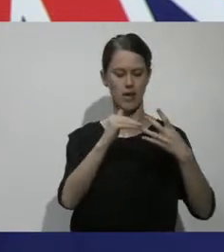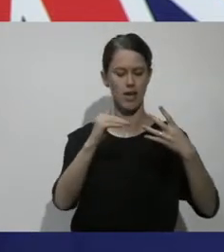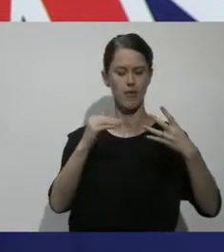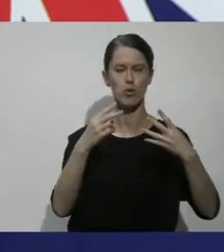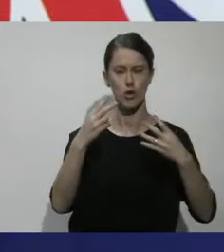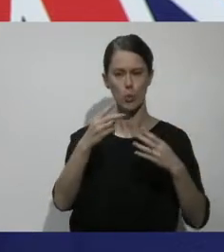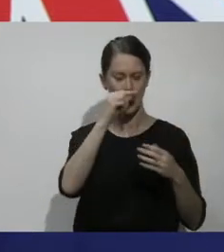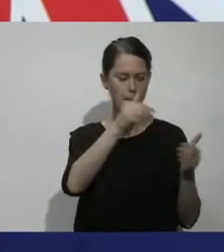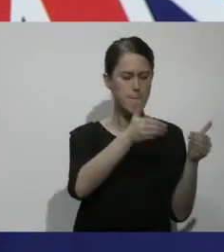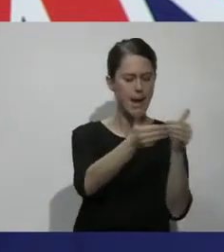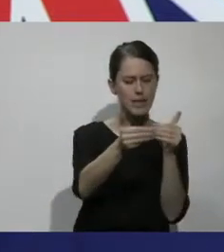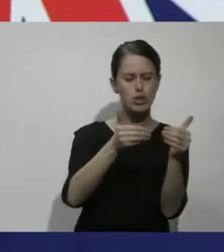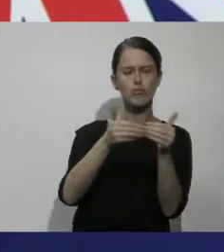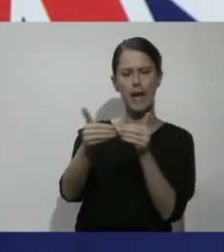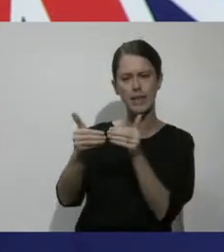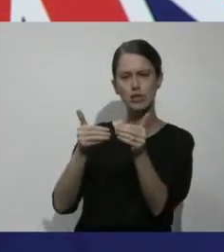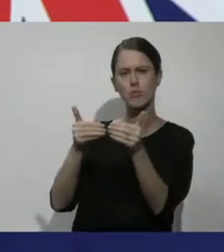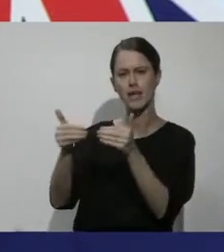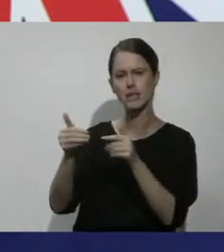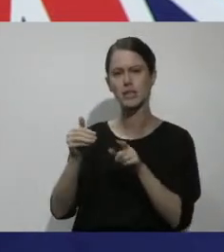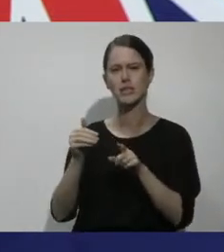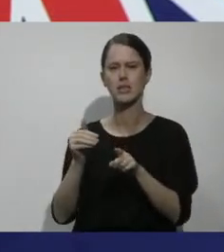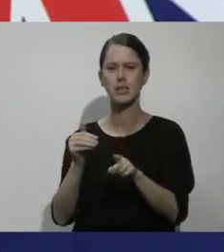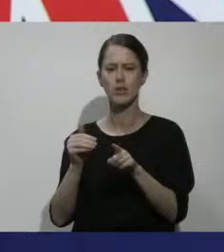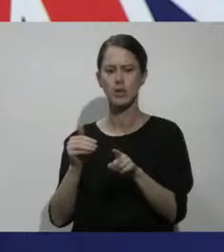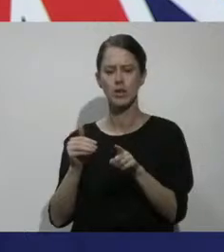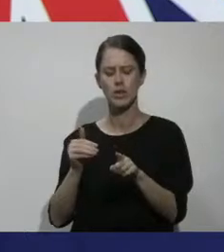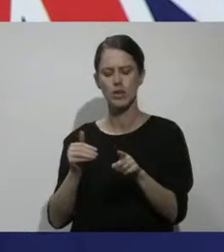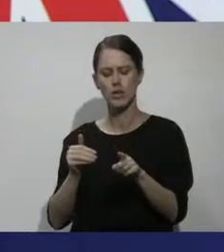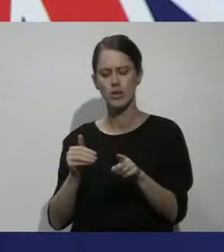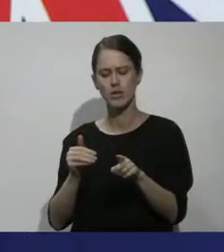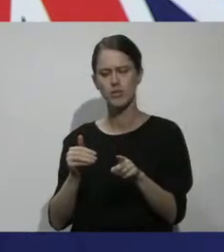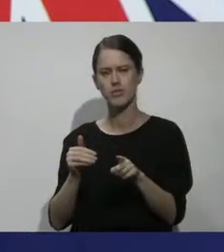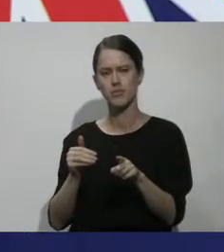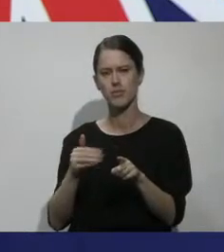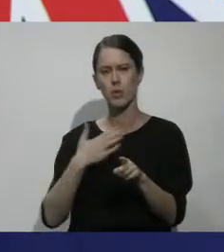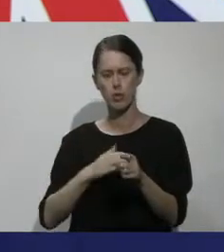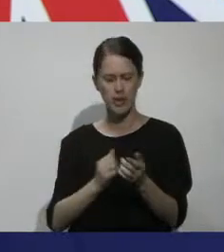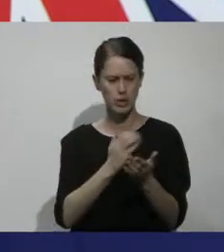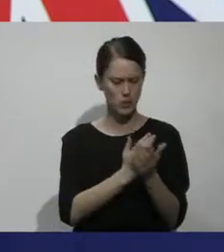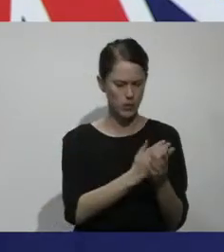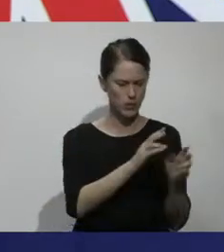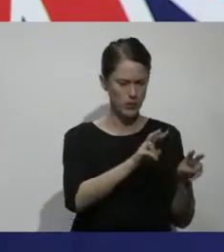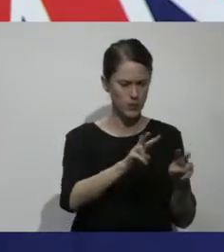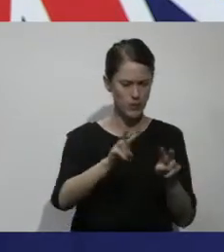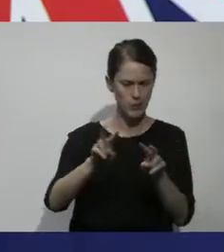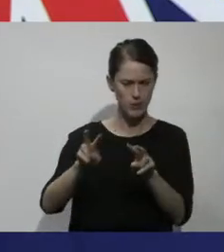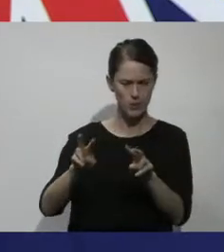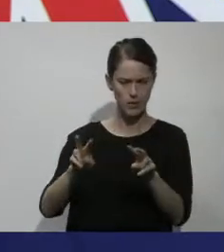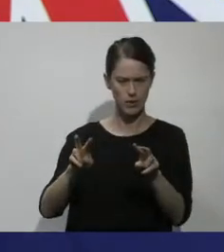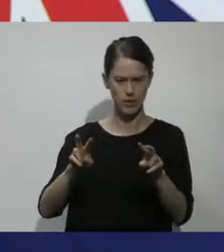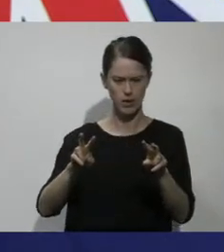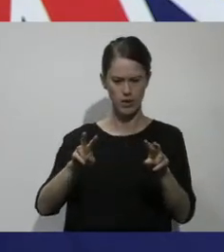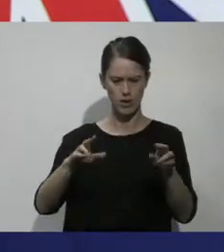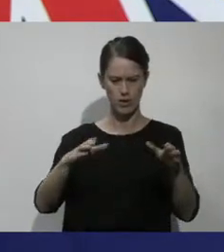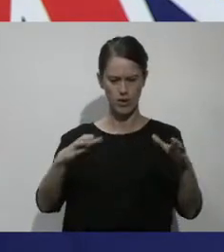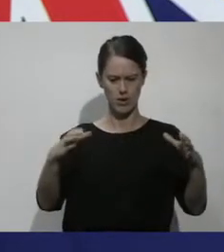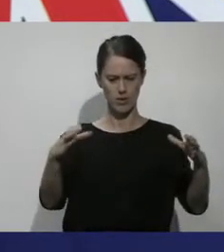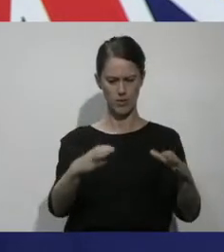of cases. What we will be looking for, though, is just to really have a sense that we've got what I'm calling the perimeter of